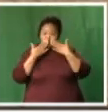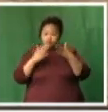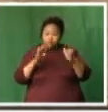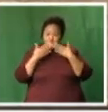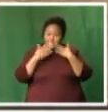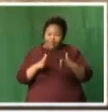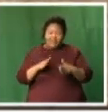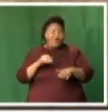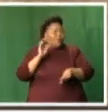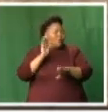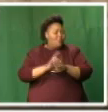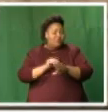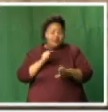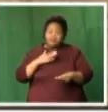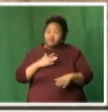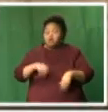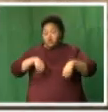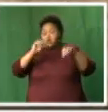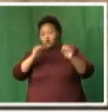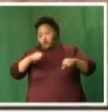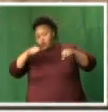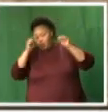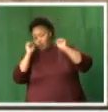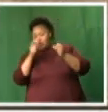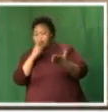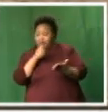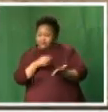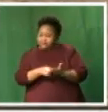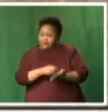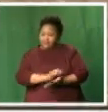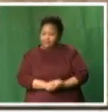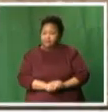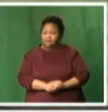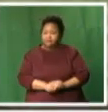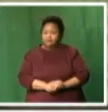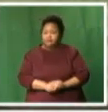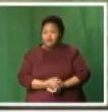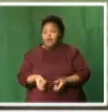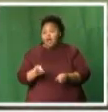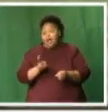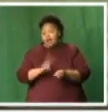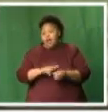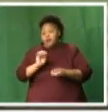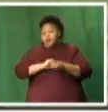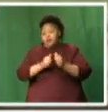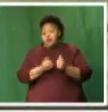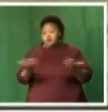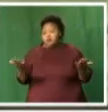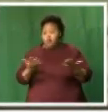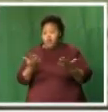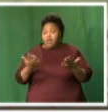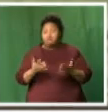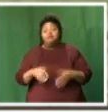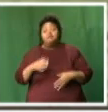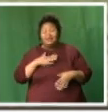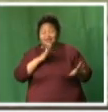enosele ibucayi mfanami ngoba mangifuna kusi kudla phela ja kodwa